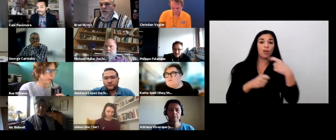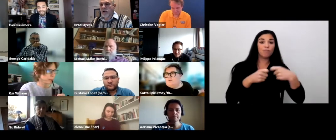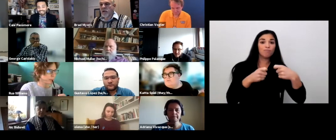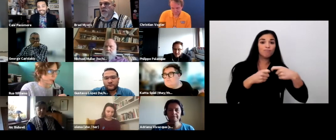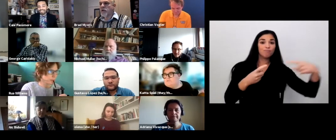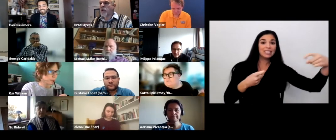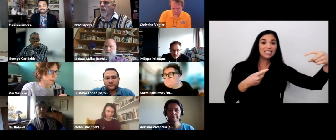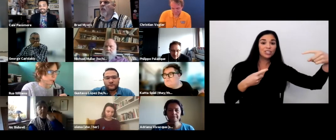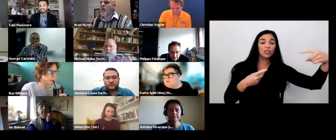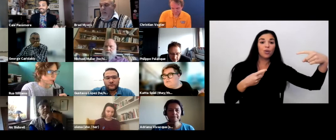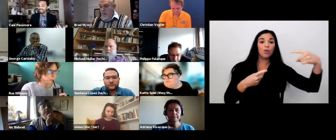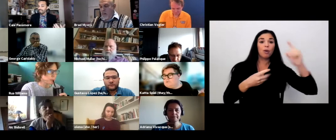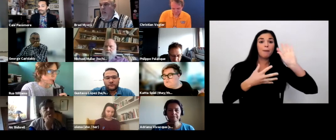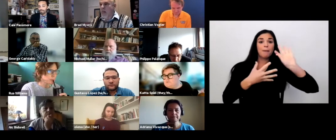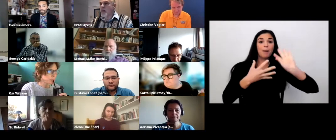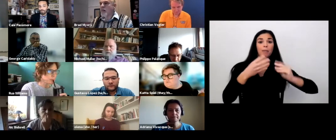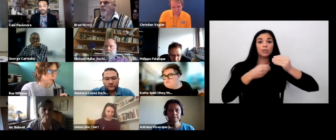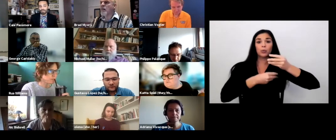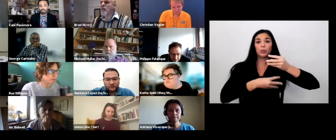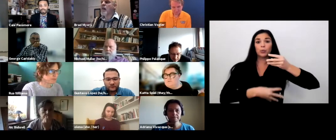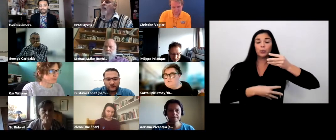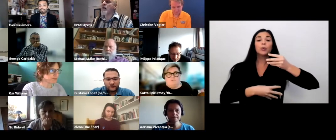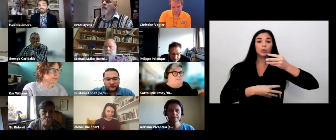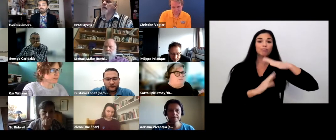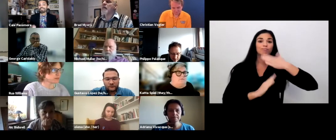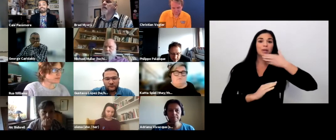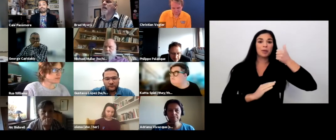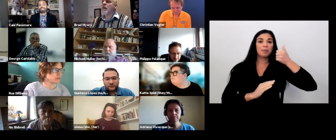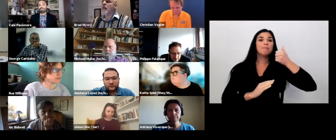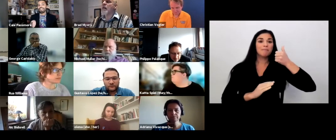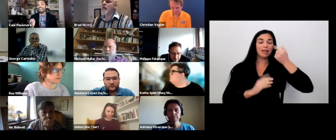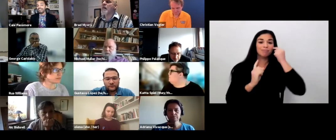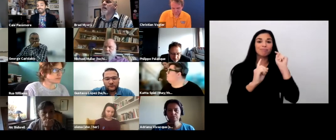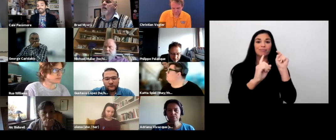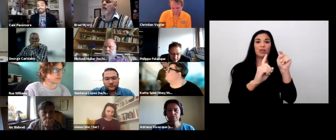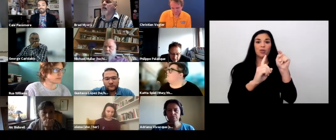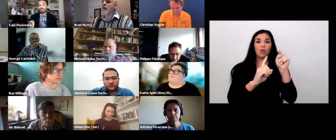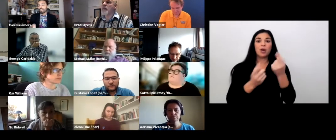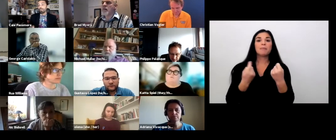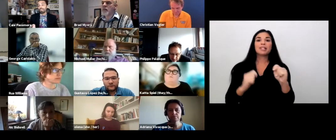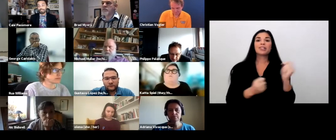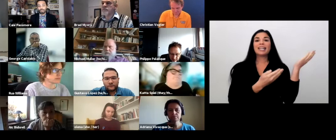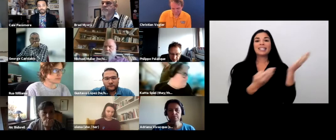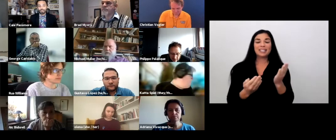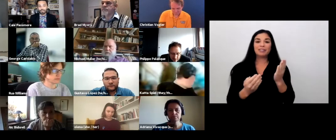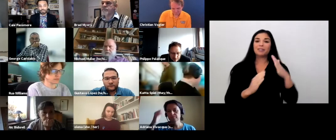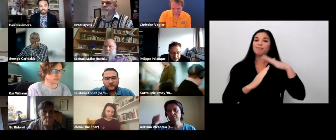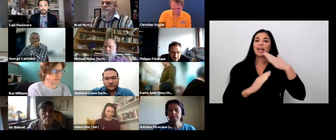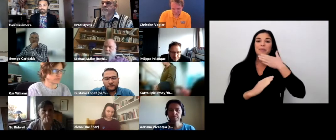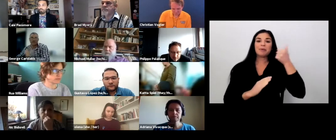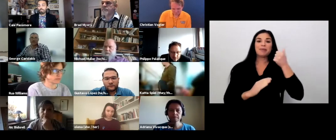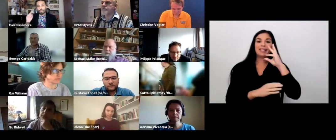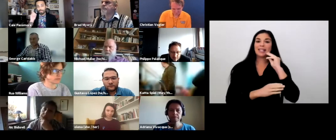to which we can consent is, I think, the best way forward. But we need to deliver the best experience that we can for the options that we